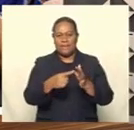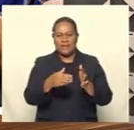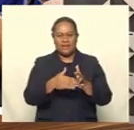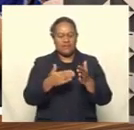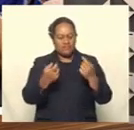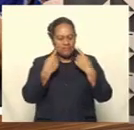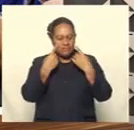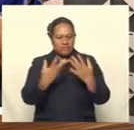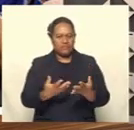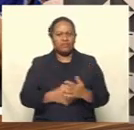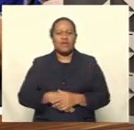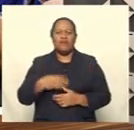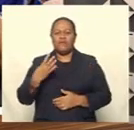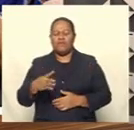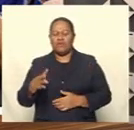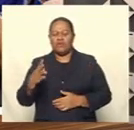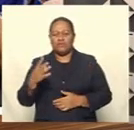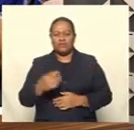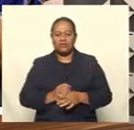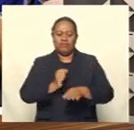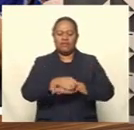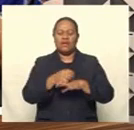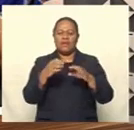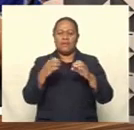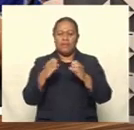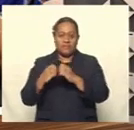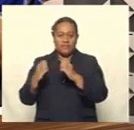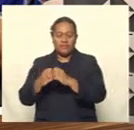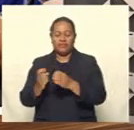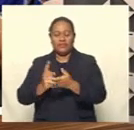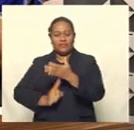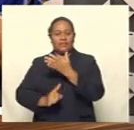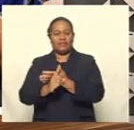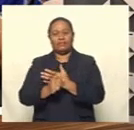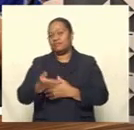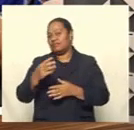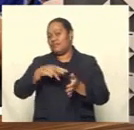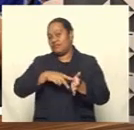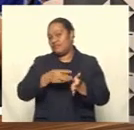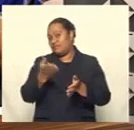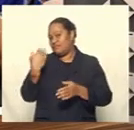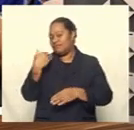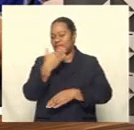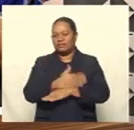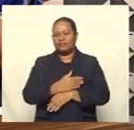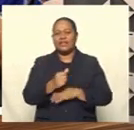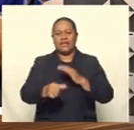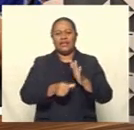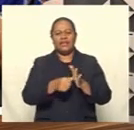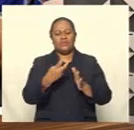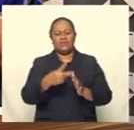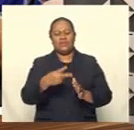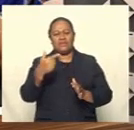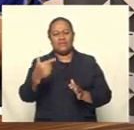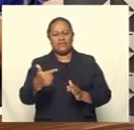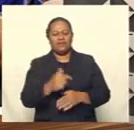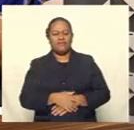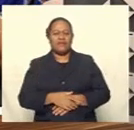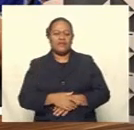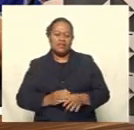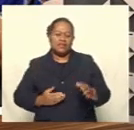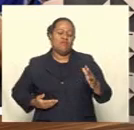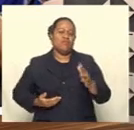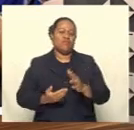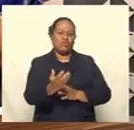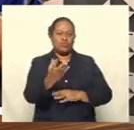Storm's 40-12 win over Brisbane Broncos in round 12 of the NRL last night. The 27-year-old burst through Brisbane's defense to